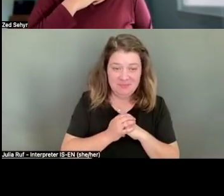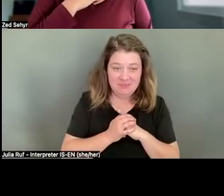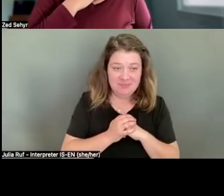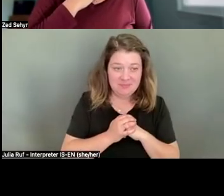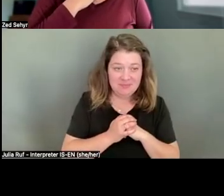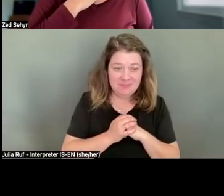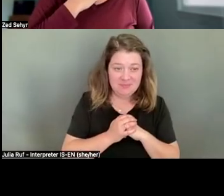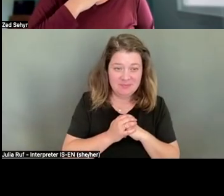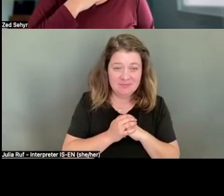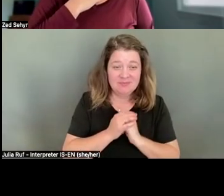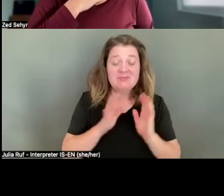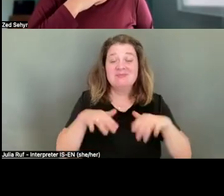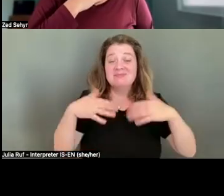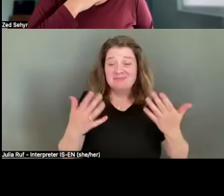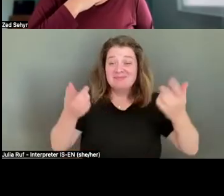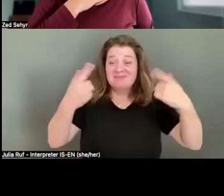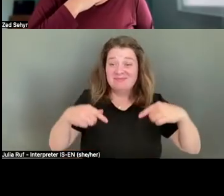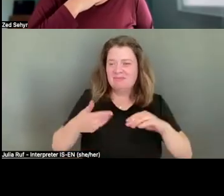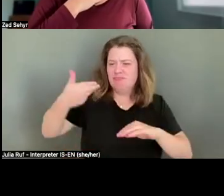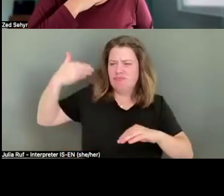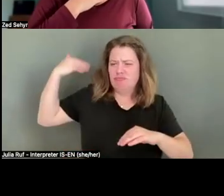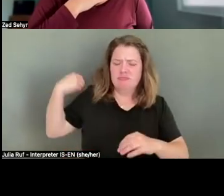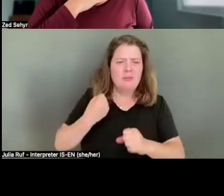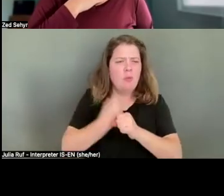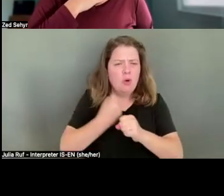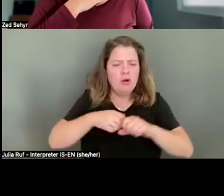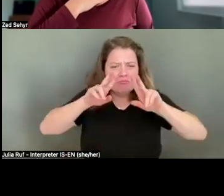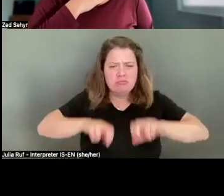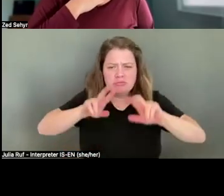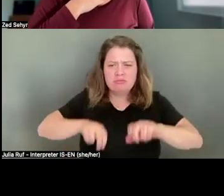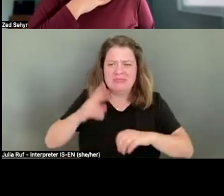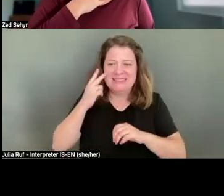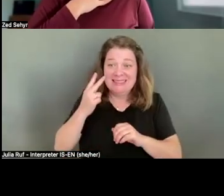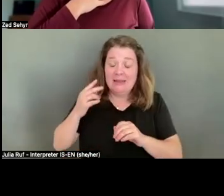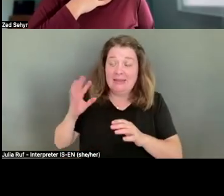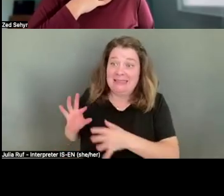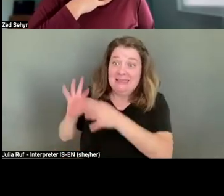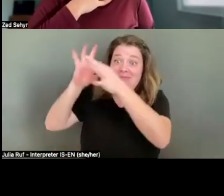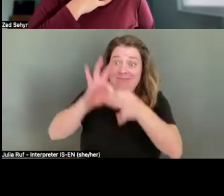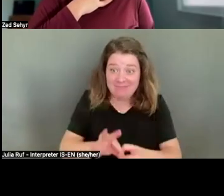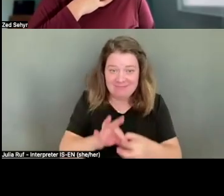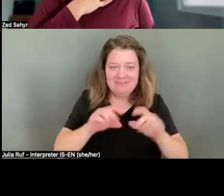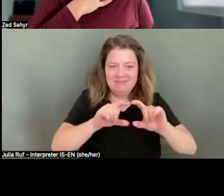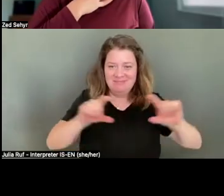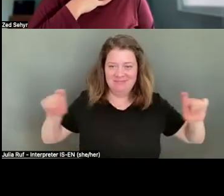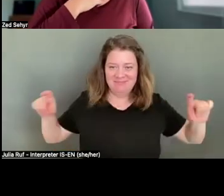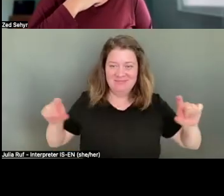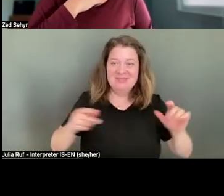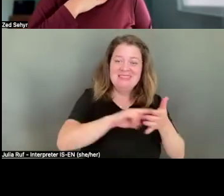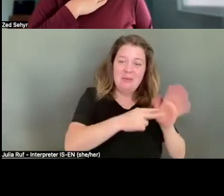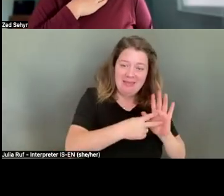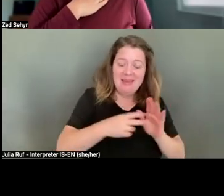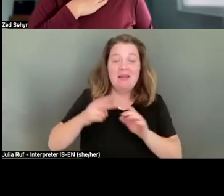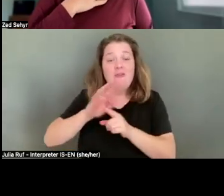And replicating prior work, also we see positive correlation between semantics and